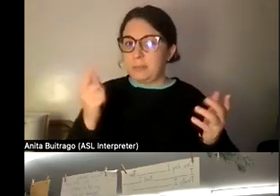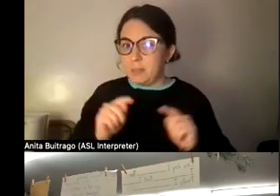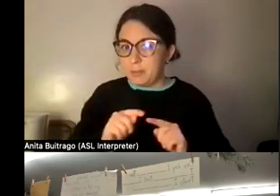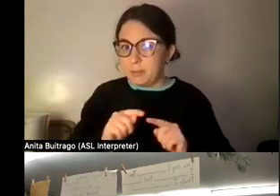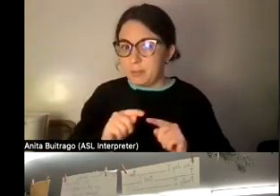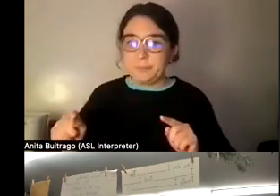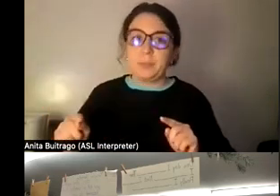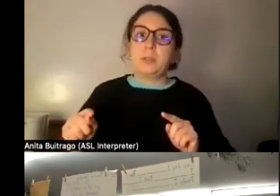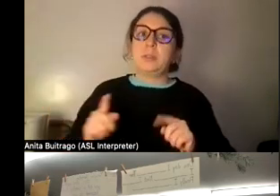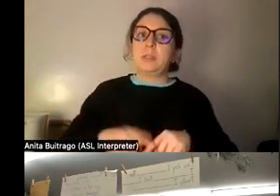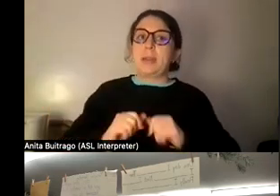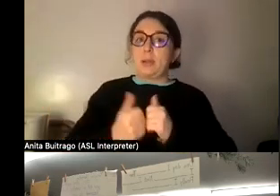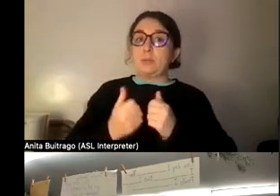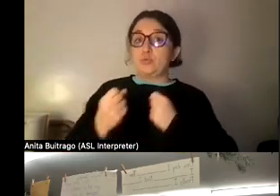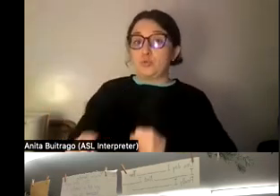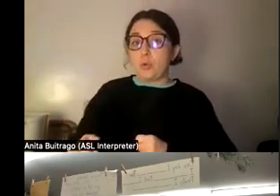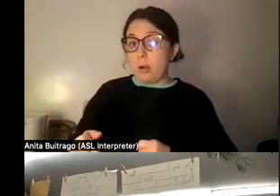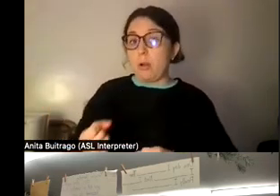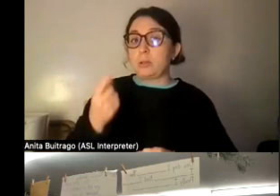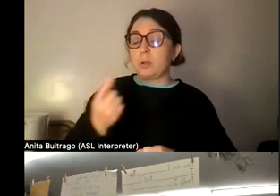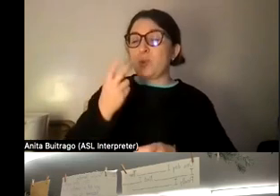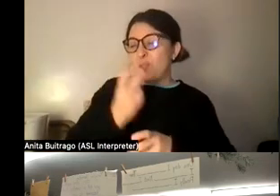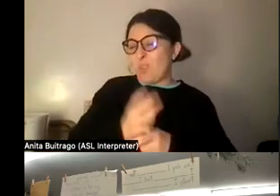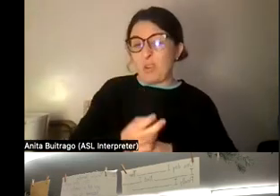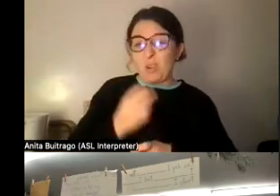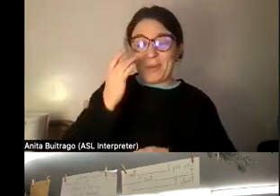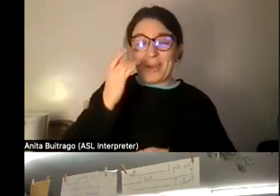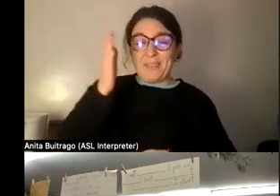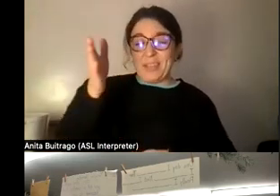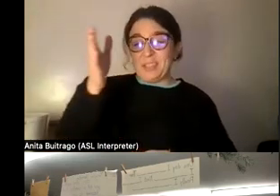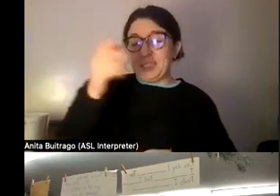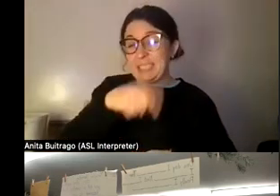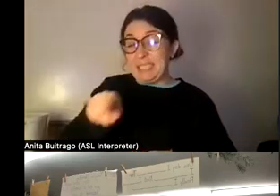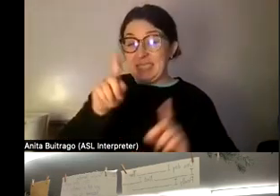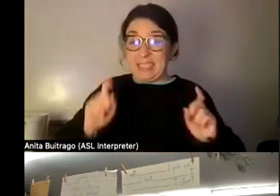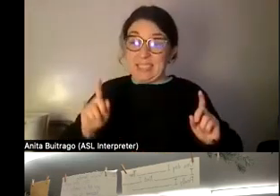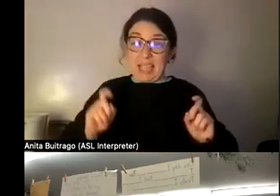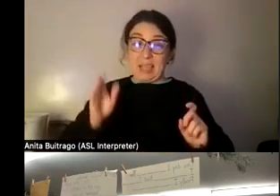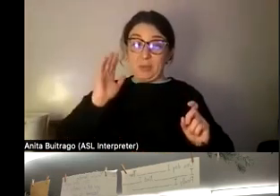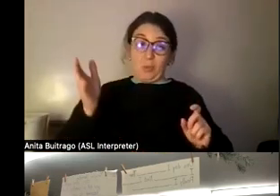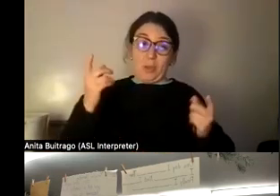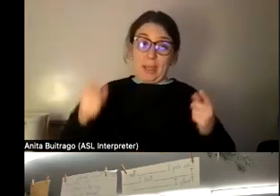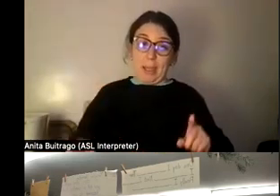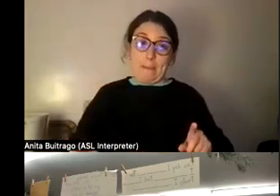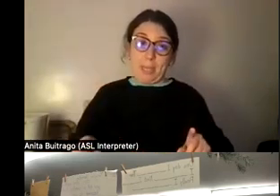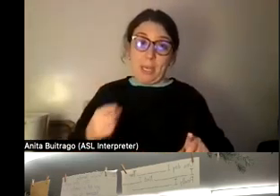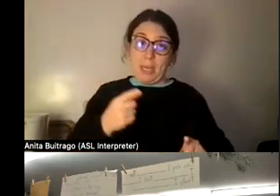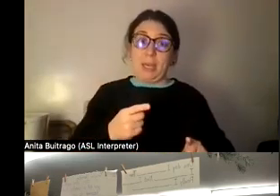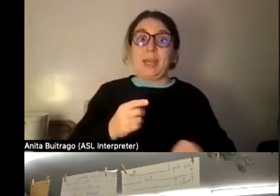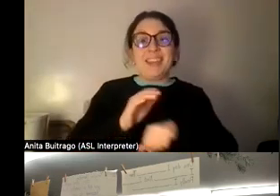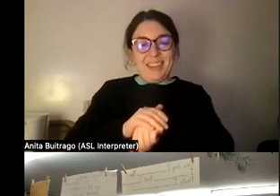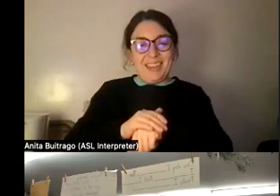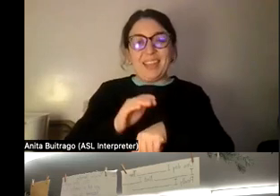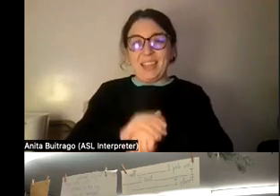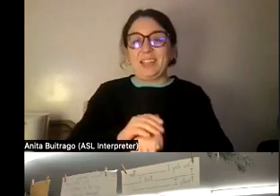it's always hard because like eventually these tests are going to be done in English and math testing